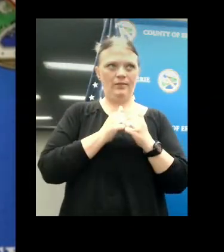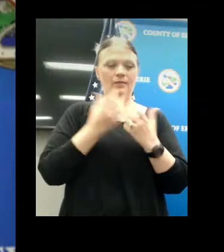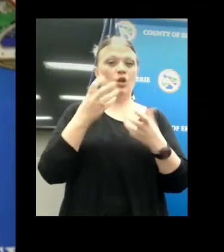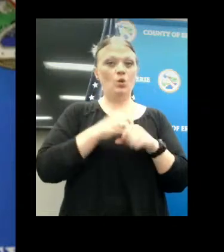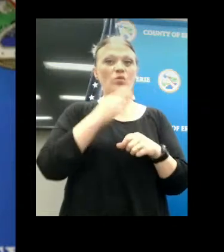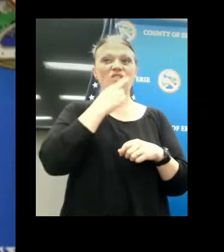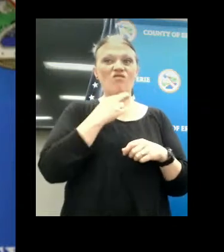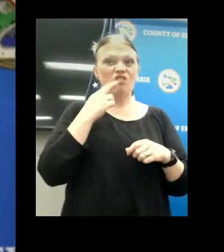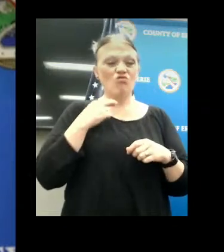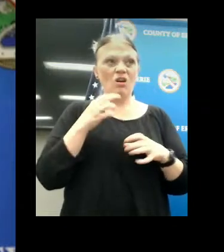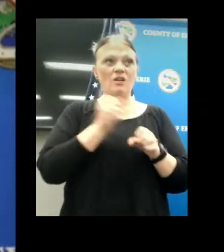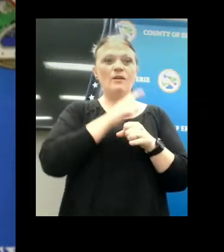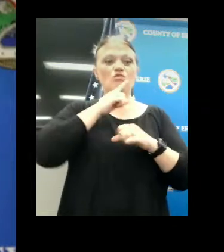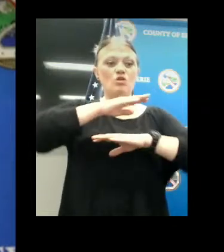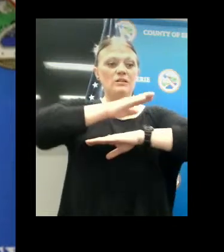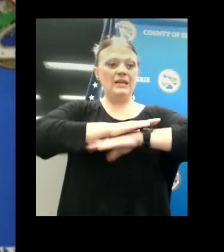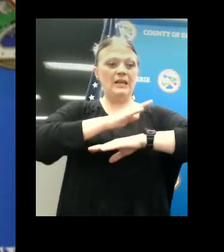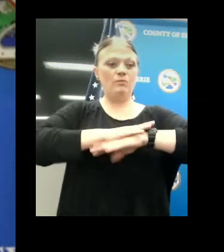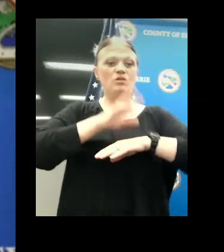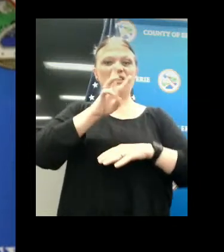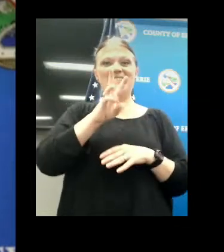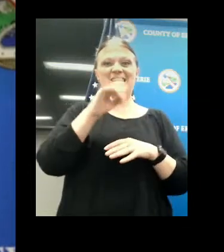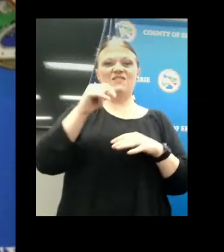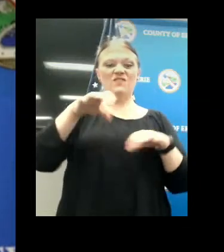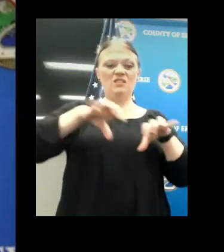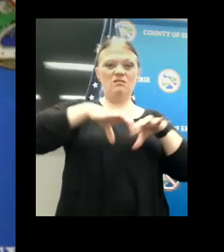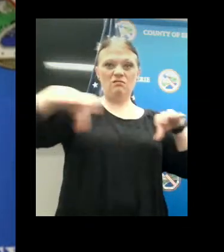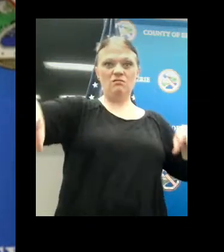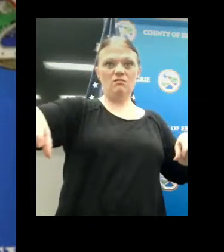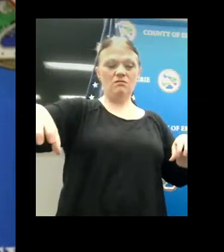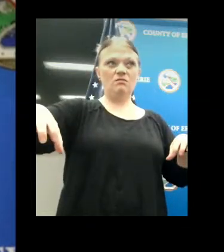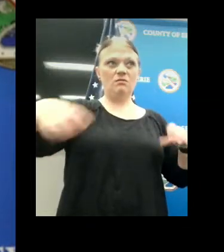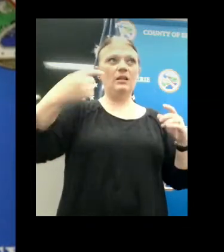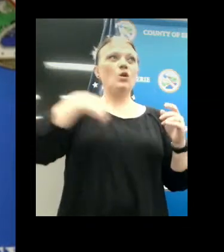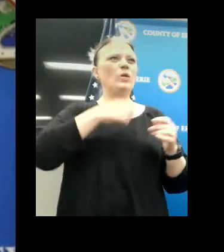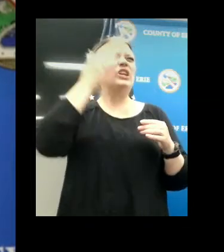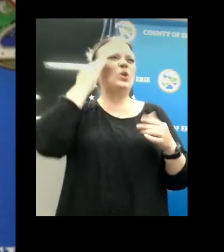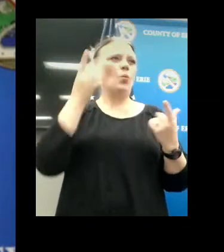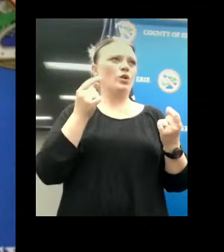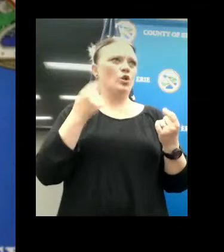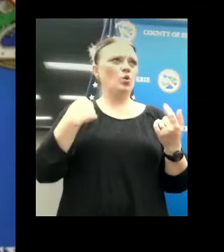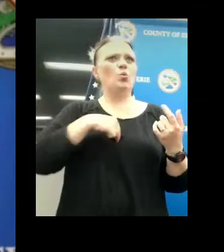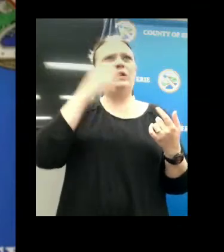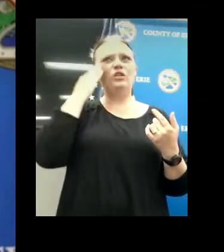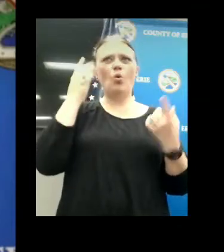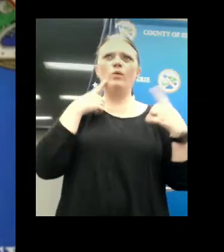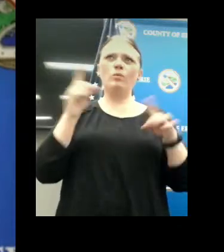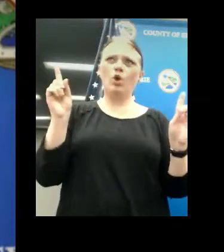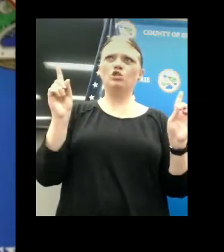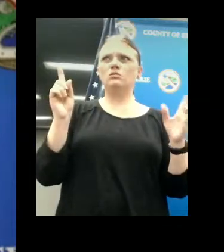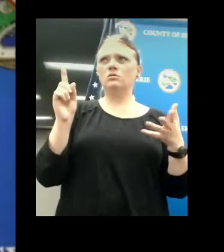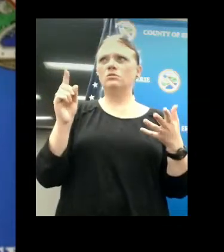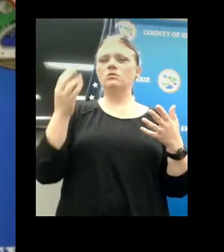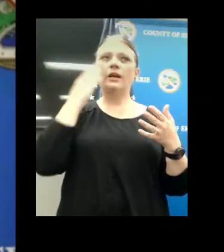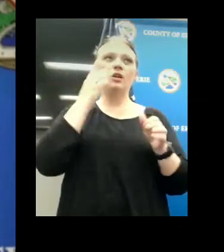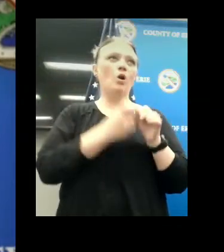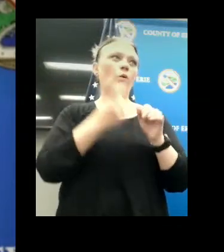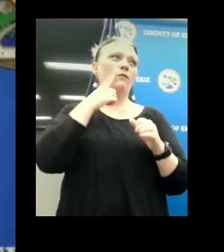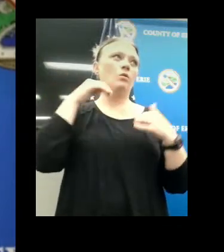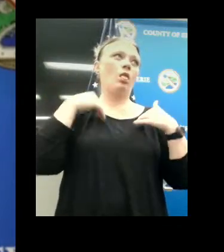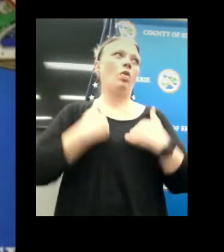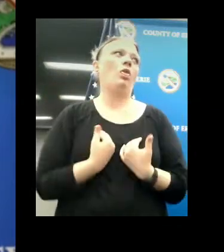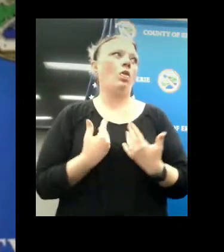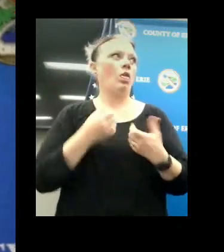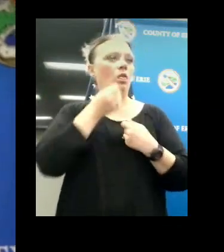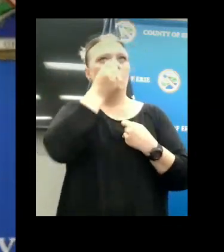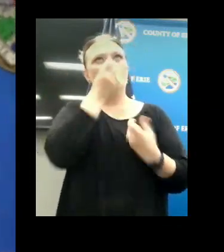in the restaurants. Make sure the tables are 6 feet apart. So we know what to do. We know what works. I know everybody's getting fatigued,